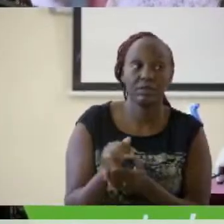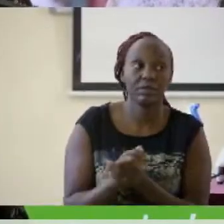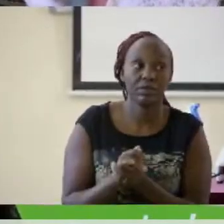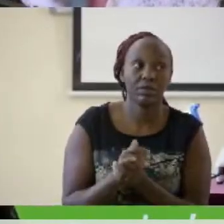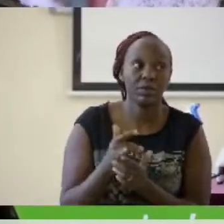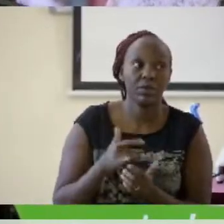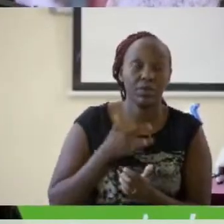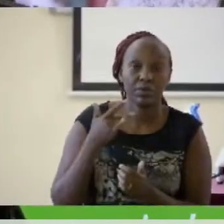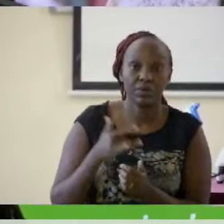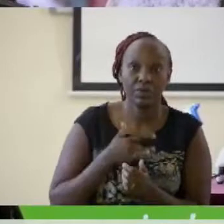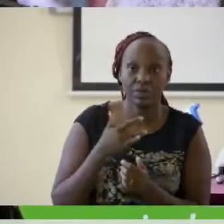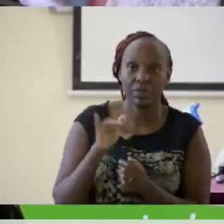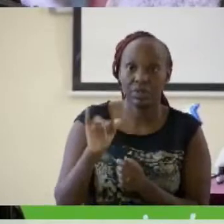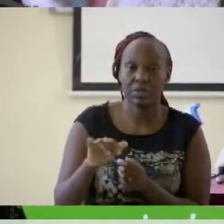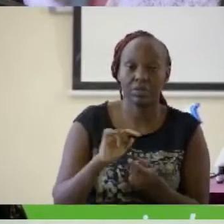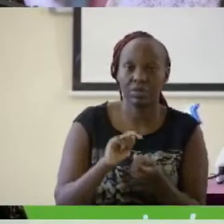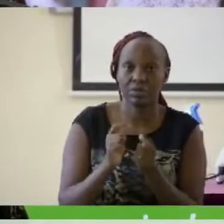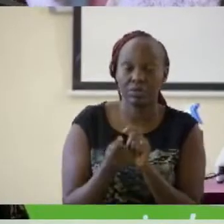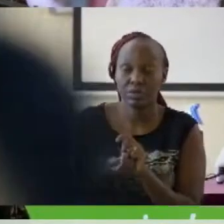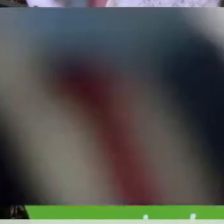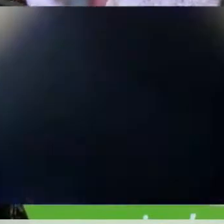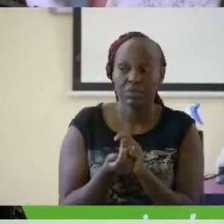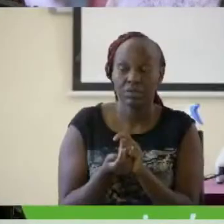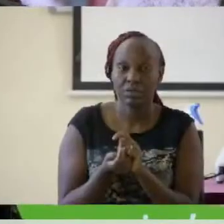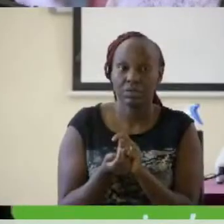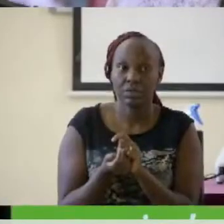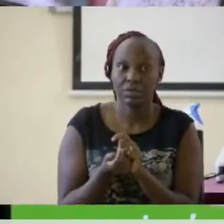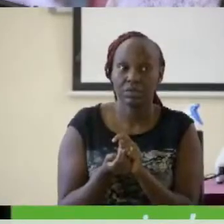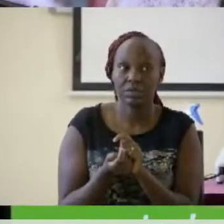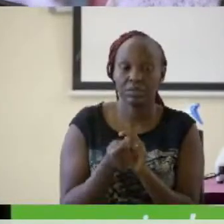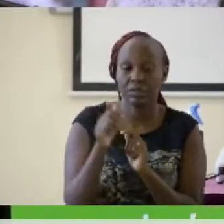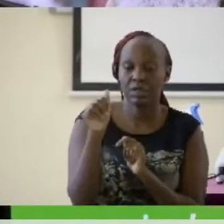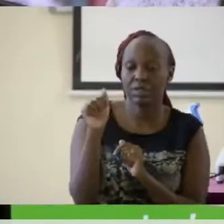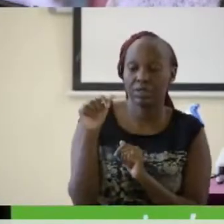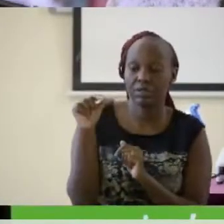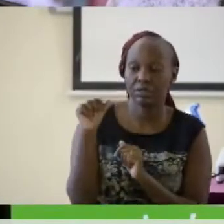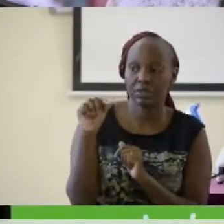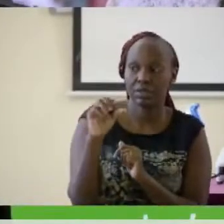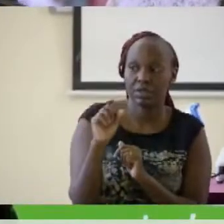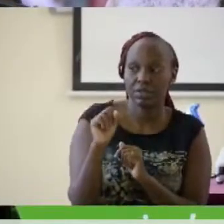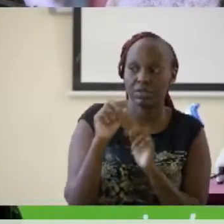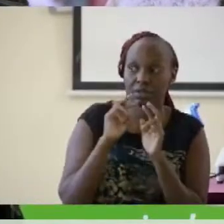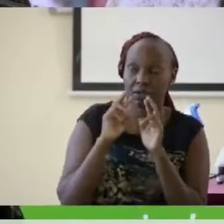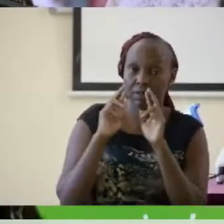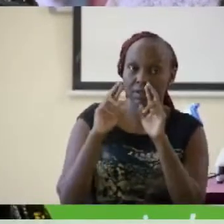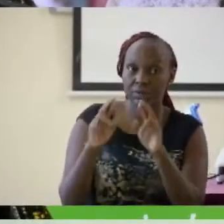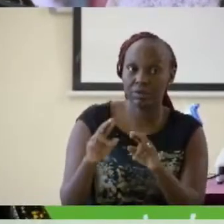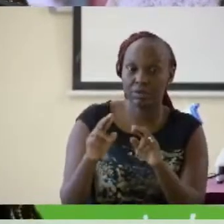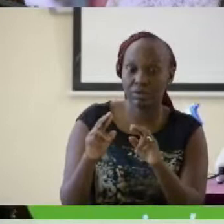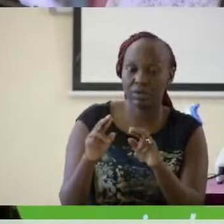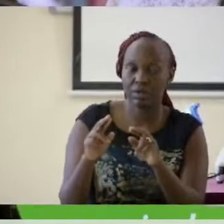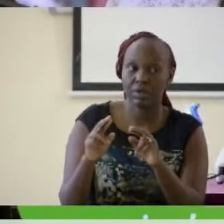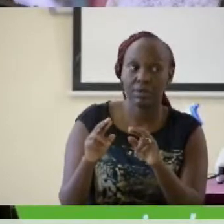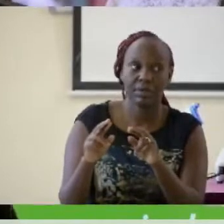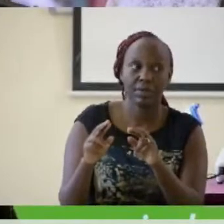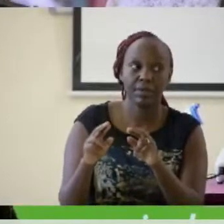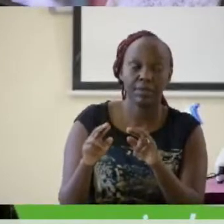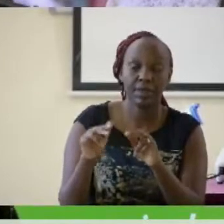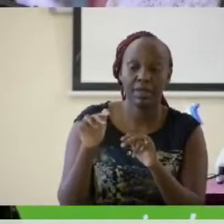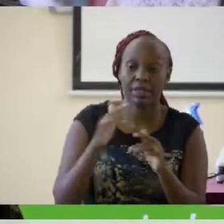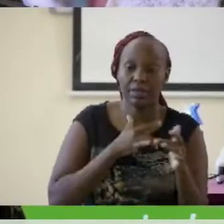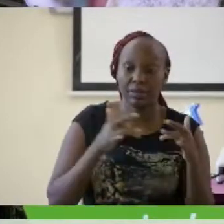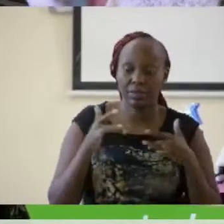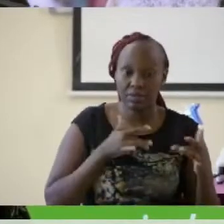we feel that needs to be sorted. And then the AJS report is underwhelming as far as I'm concerned